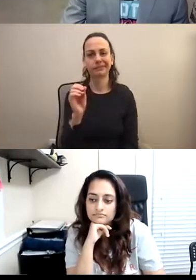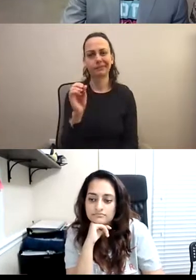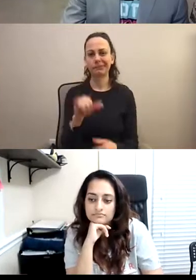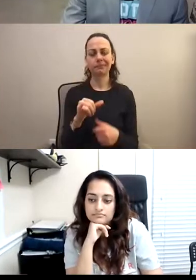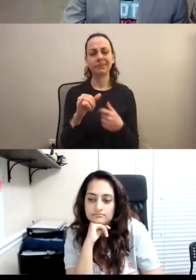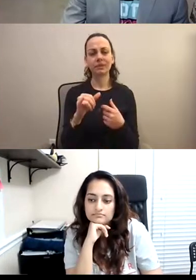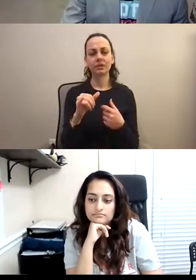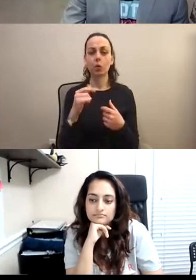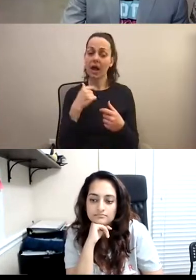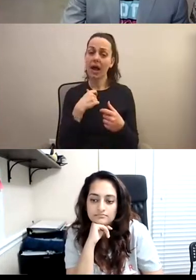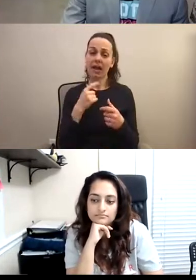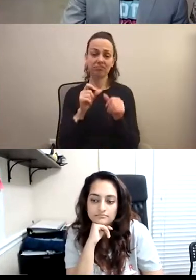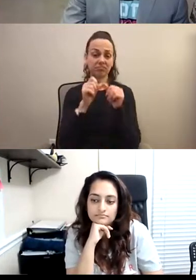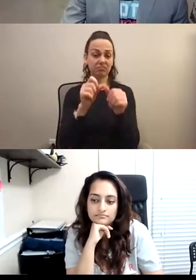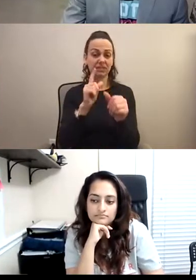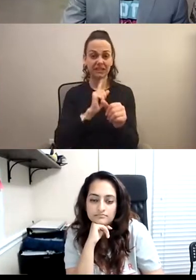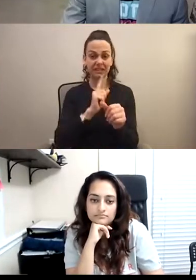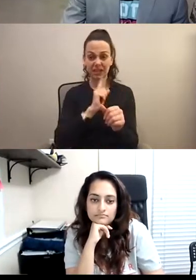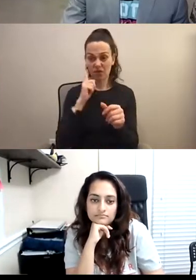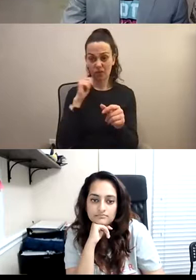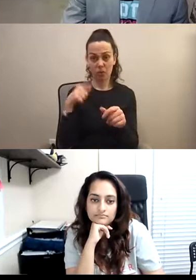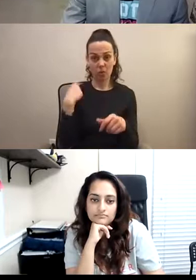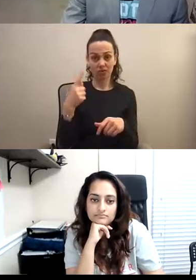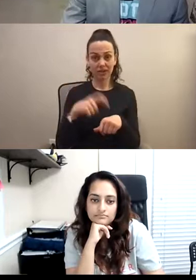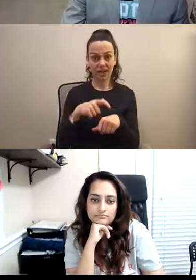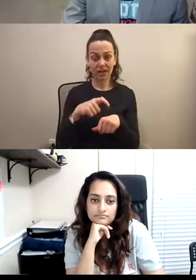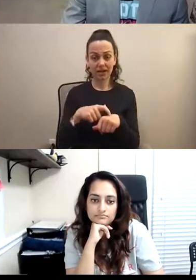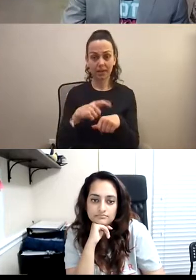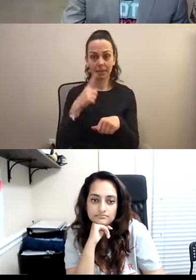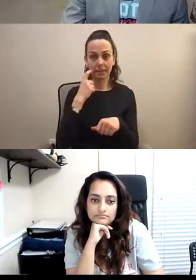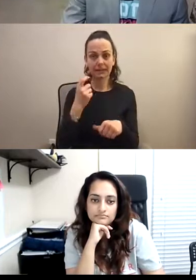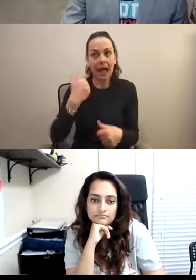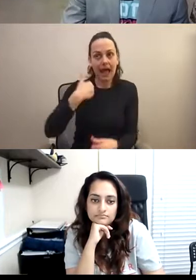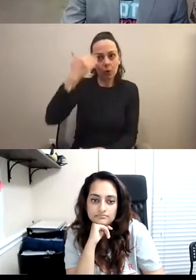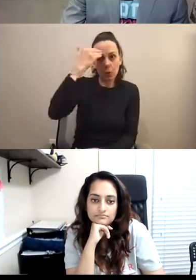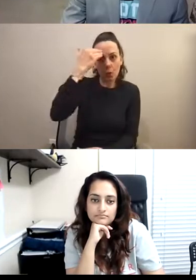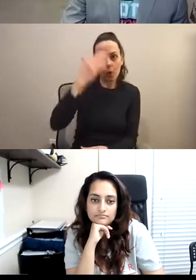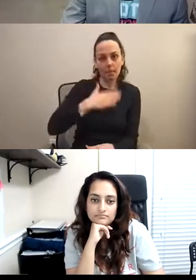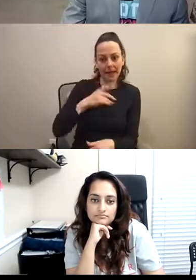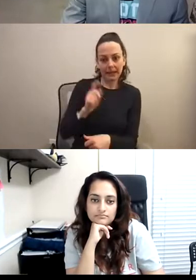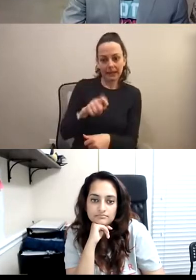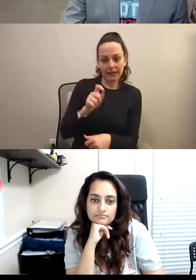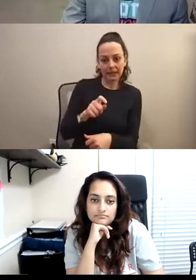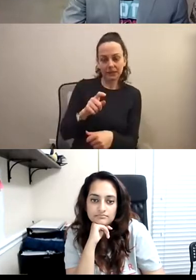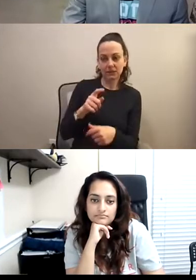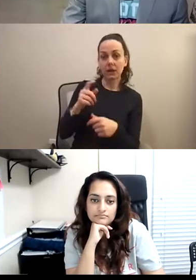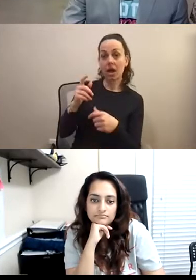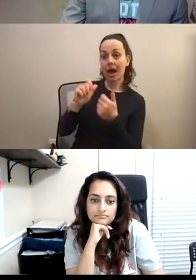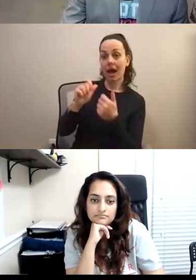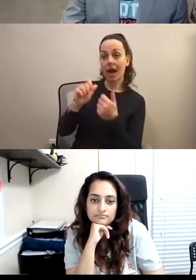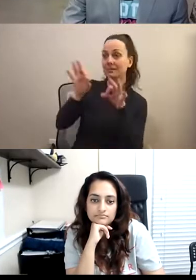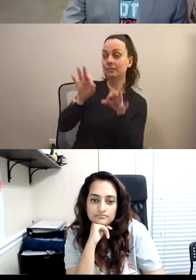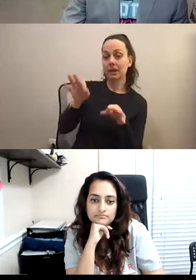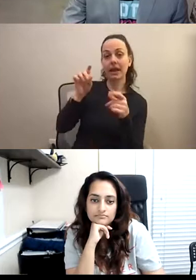why I've stayed single, because I'm I know how to ask for what my needs are to an attendant or a care worker. I have no idea how to